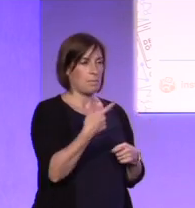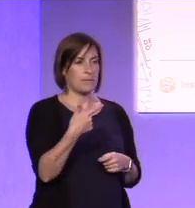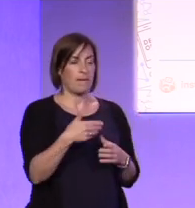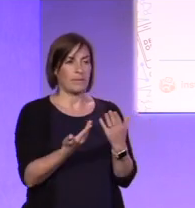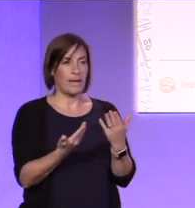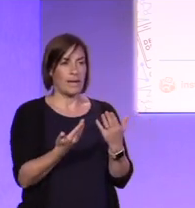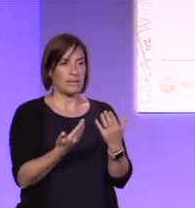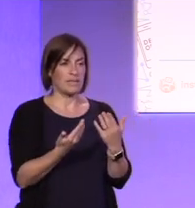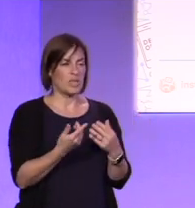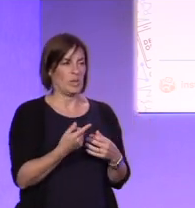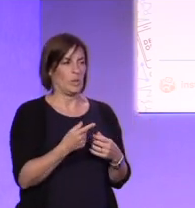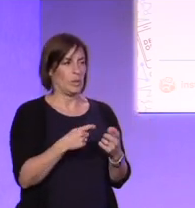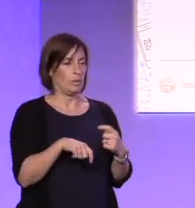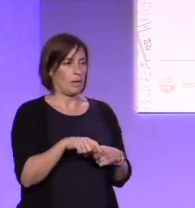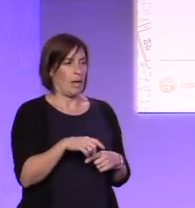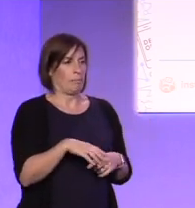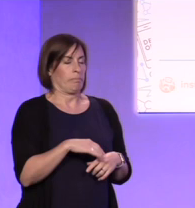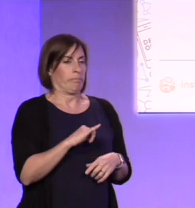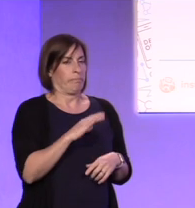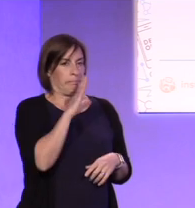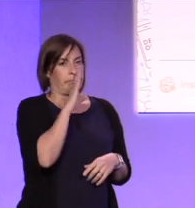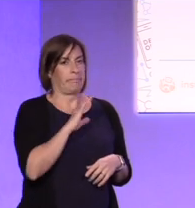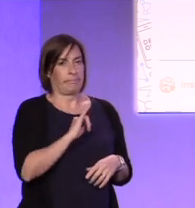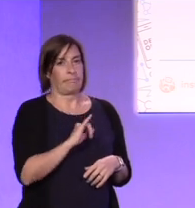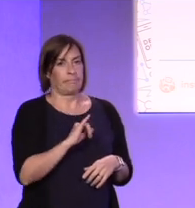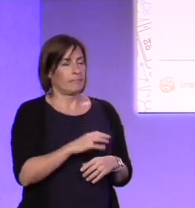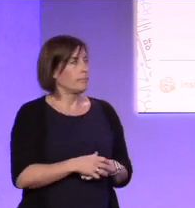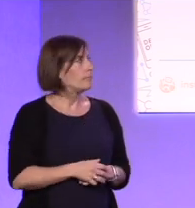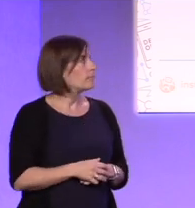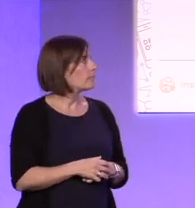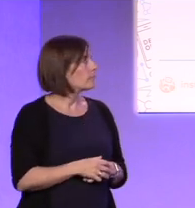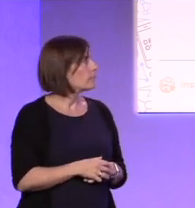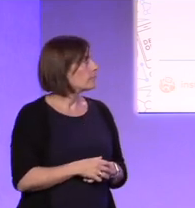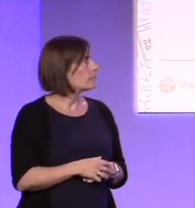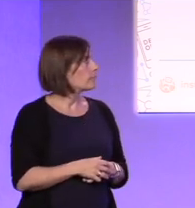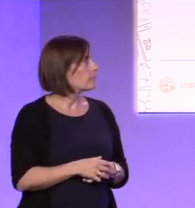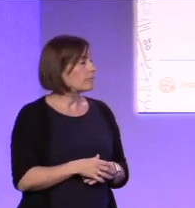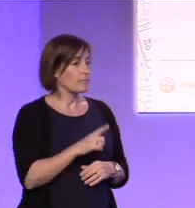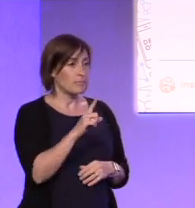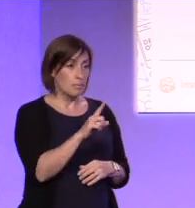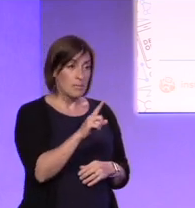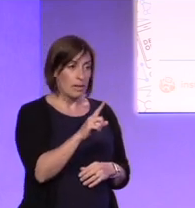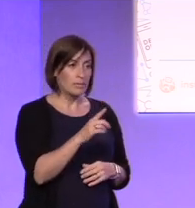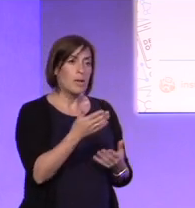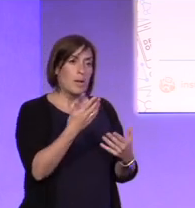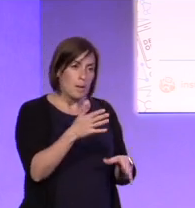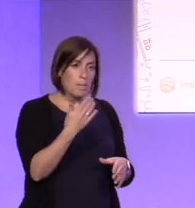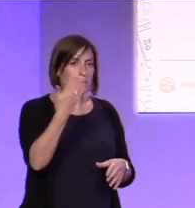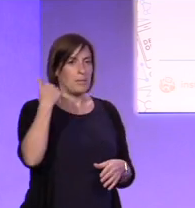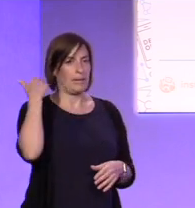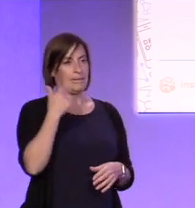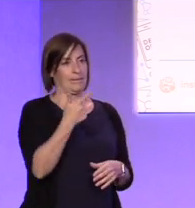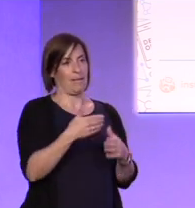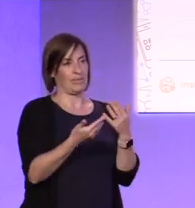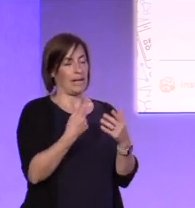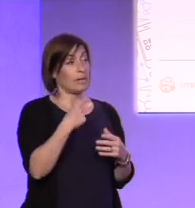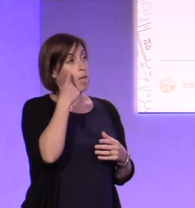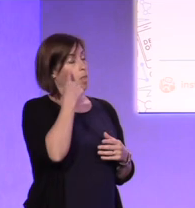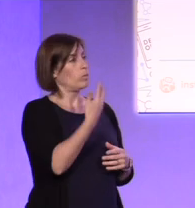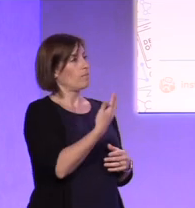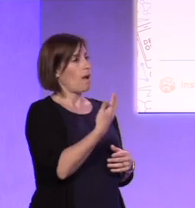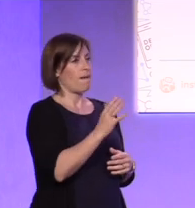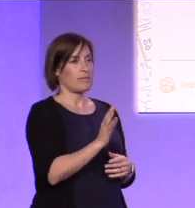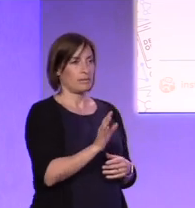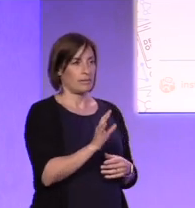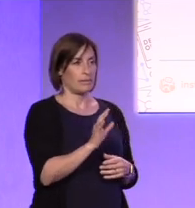made us sad. But the reality was, it had always been 7 days. But now we know that, we can do something about it.